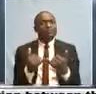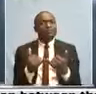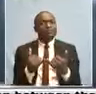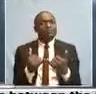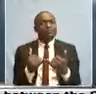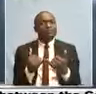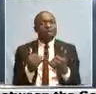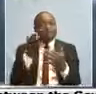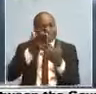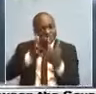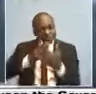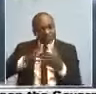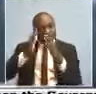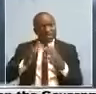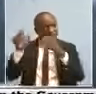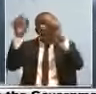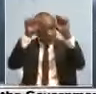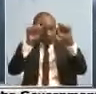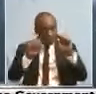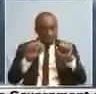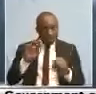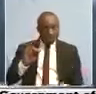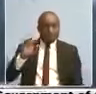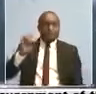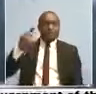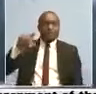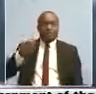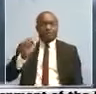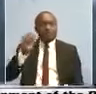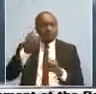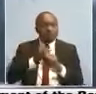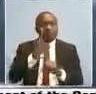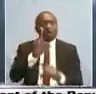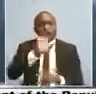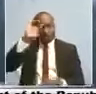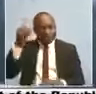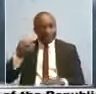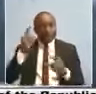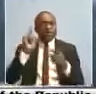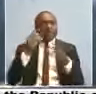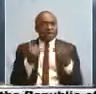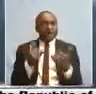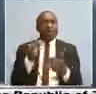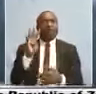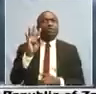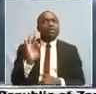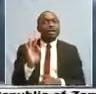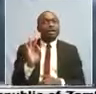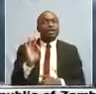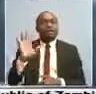the share structure of Mopani has changed from 100%. It's now 49,